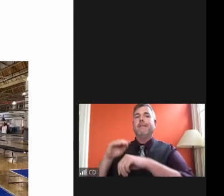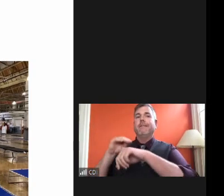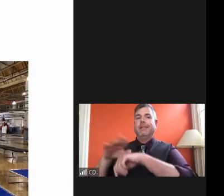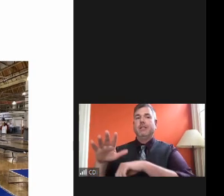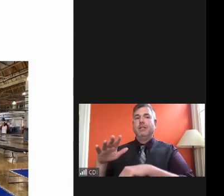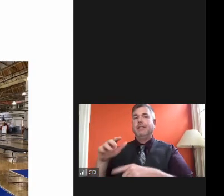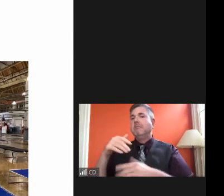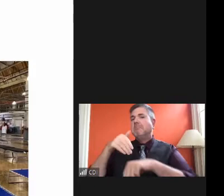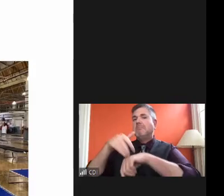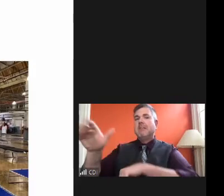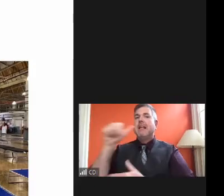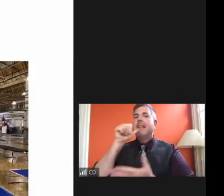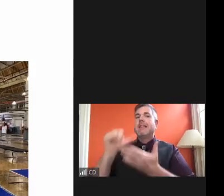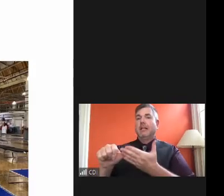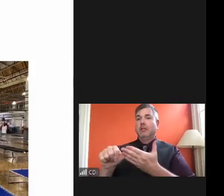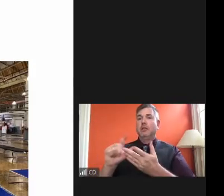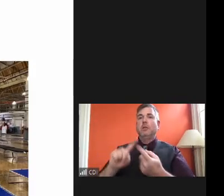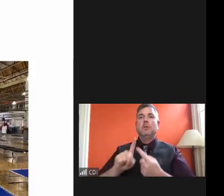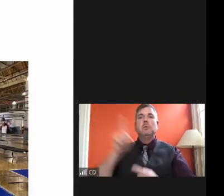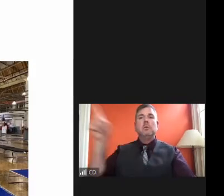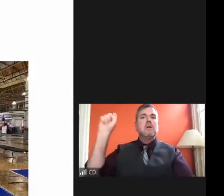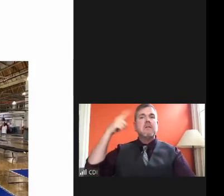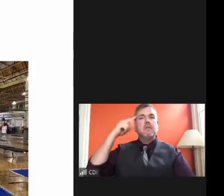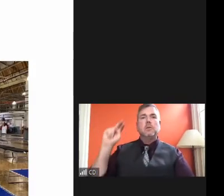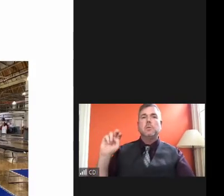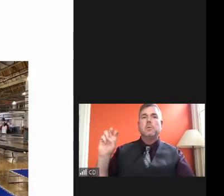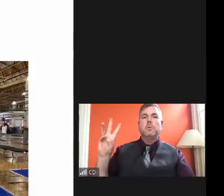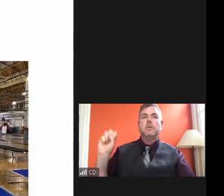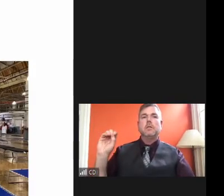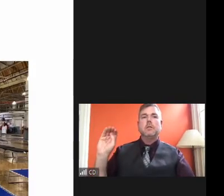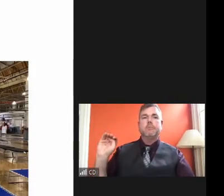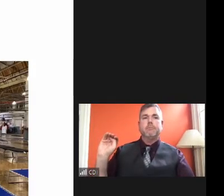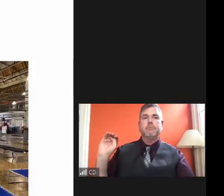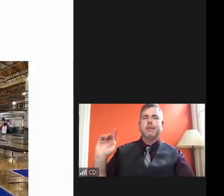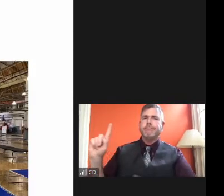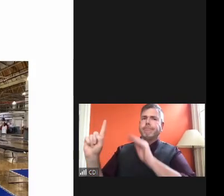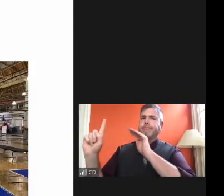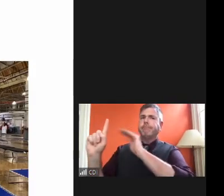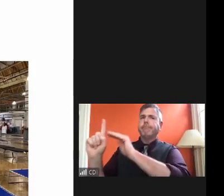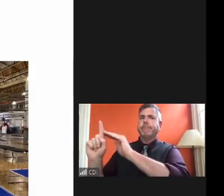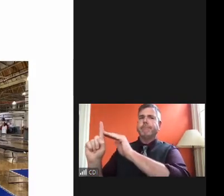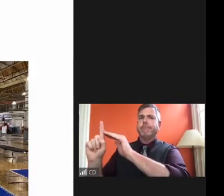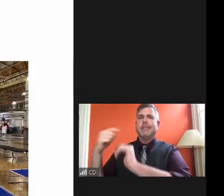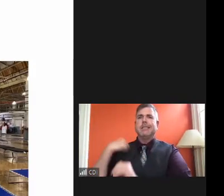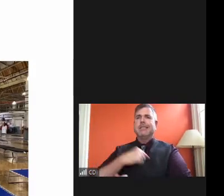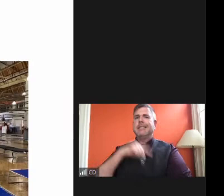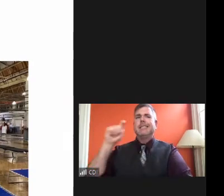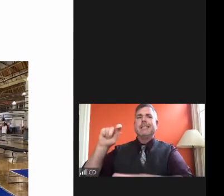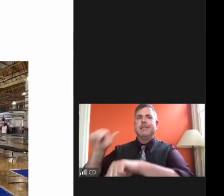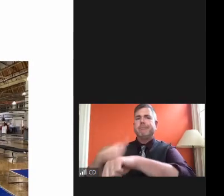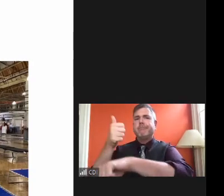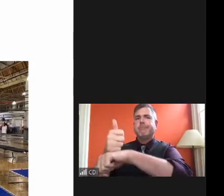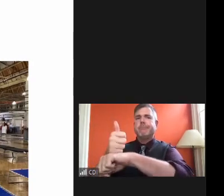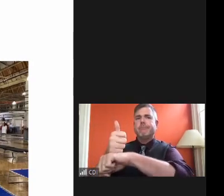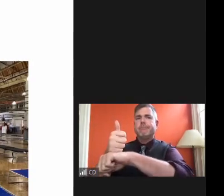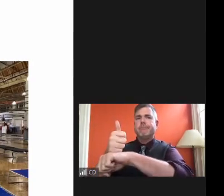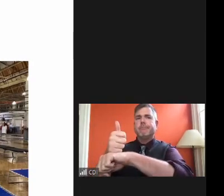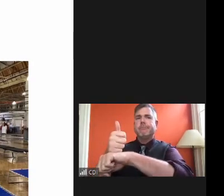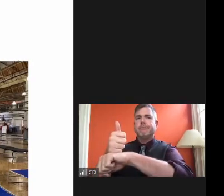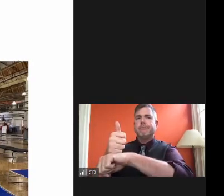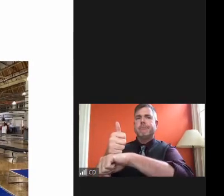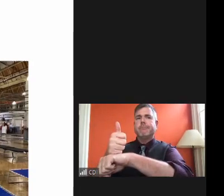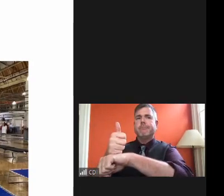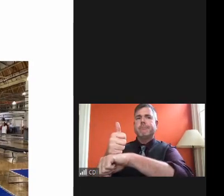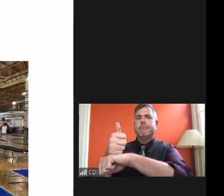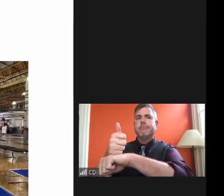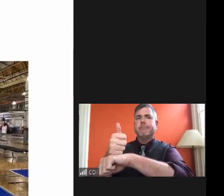asking for the establishment of an incident command system to come to Marin County, to San Quentin, and really establish that